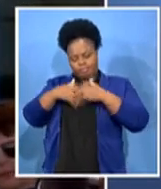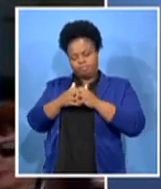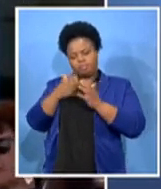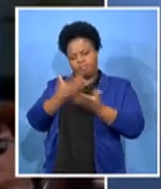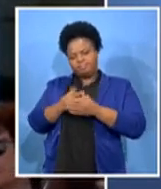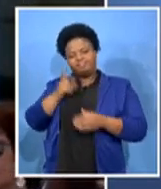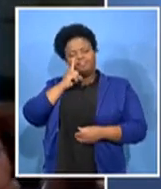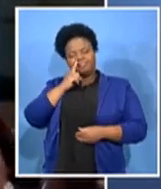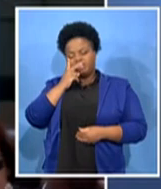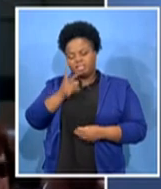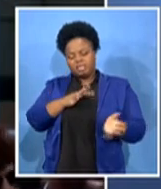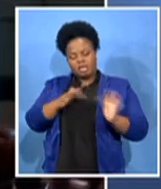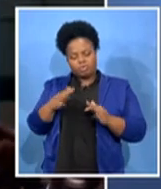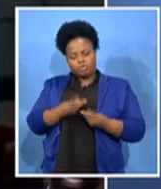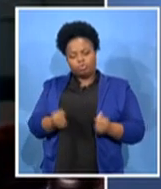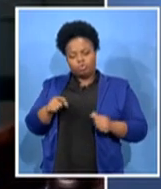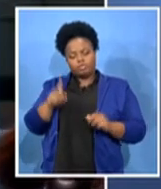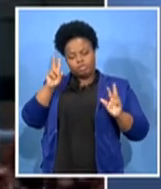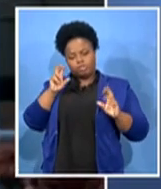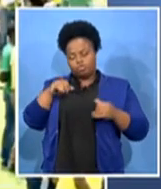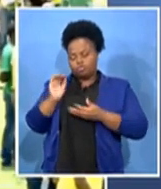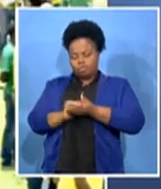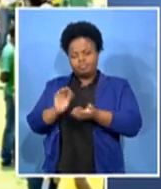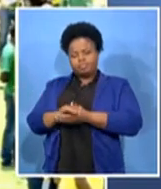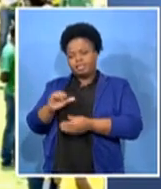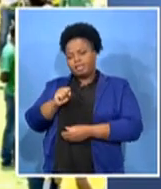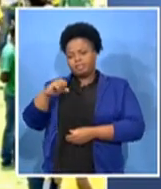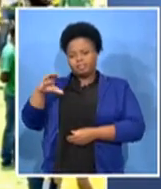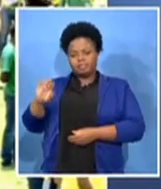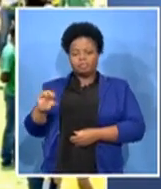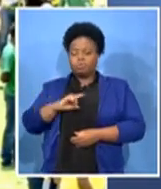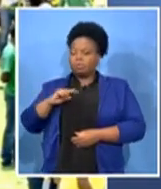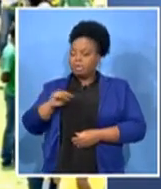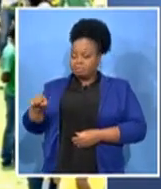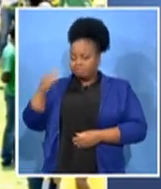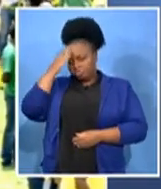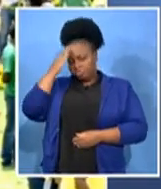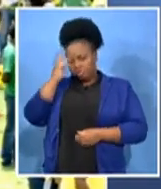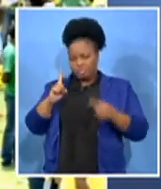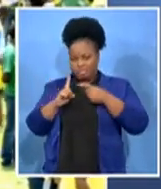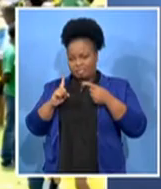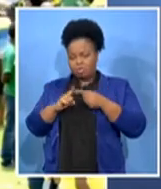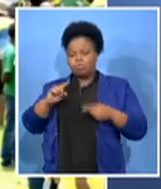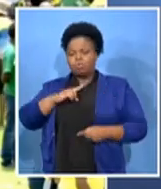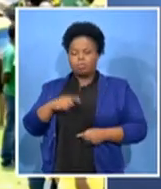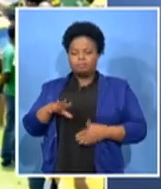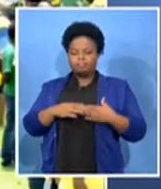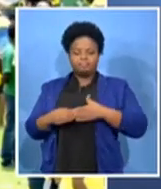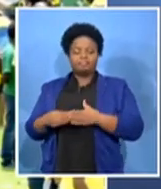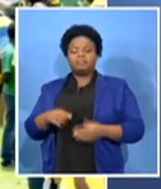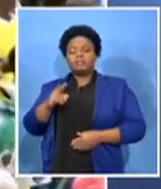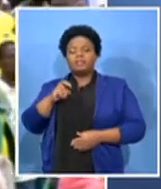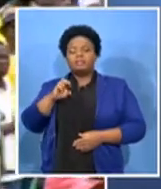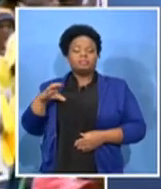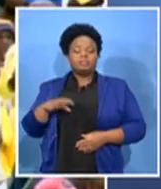the Secretary General himself say he will obviously be guided by the NEC. We know the recommendations of the